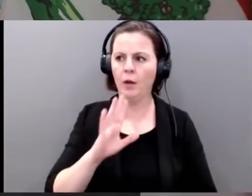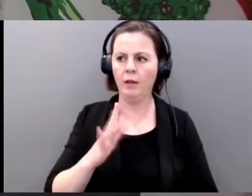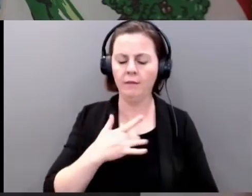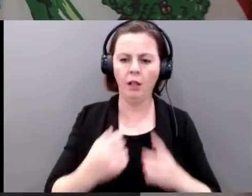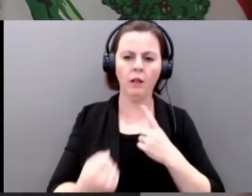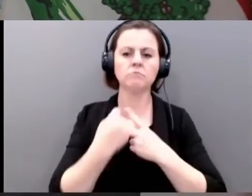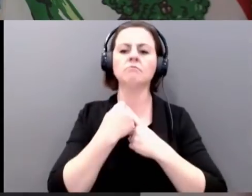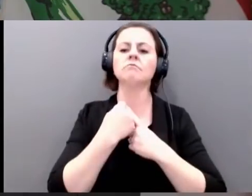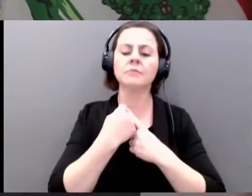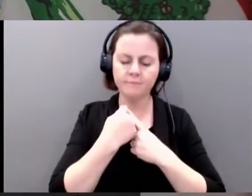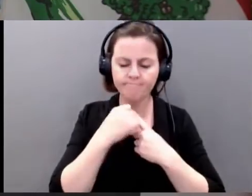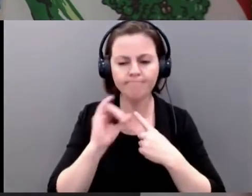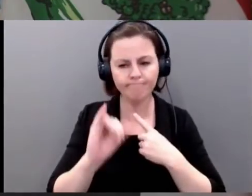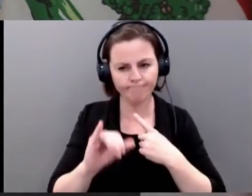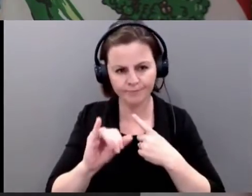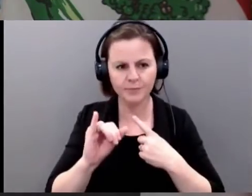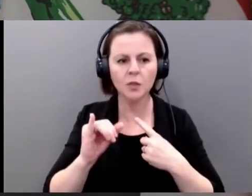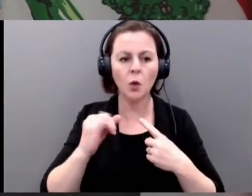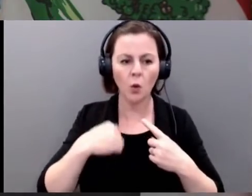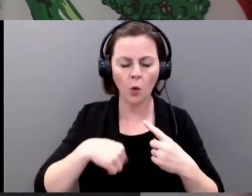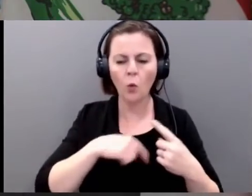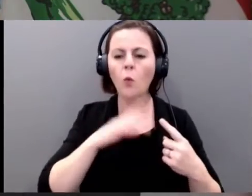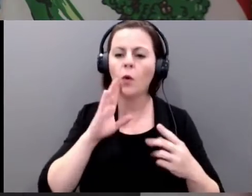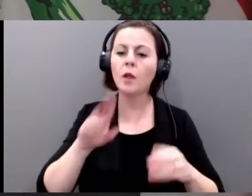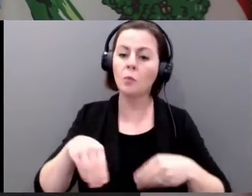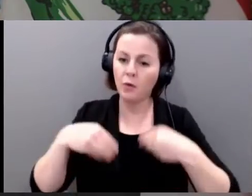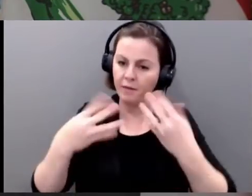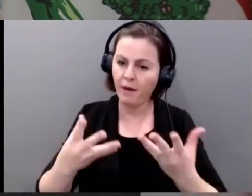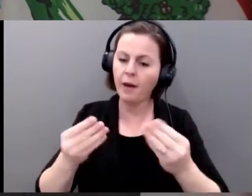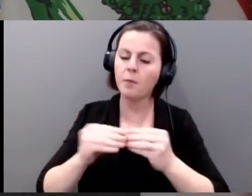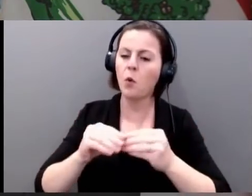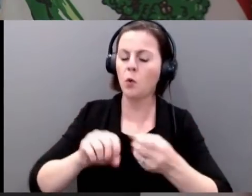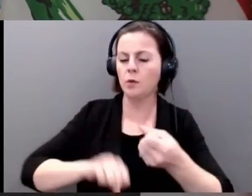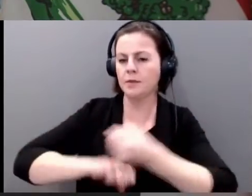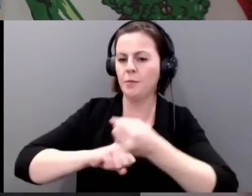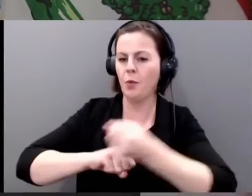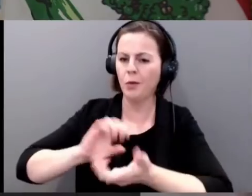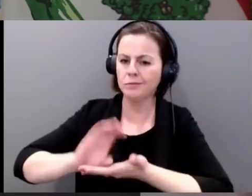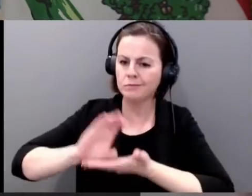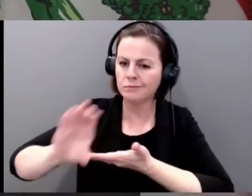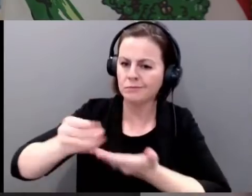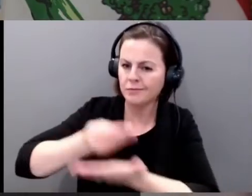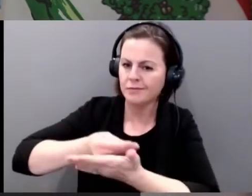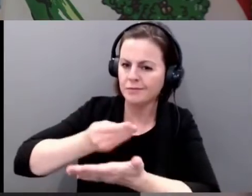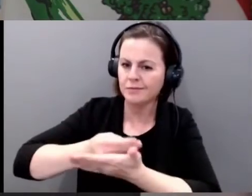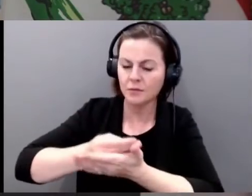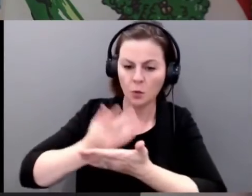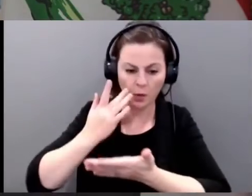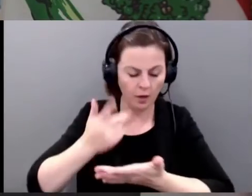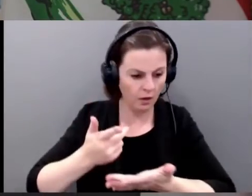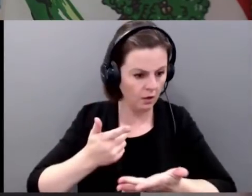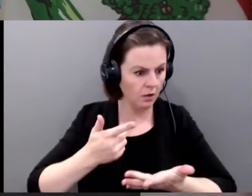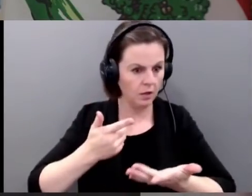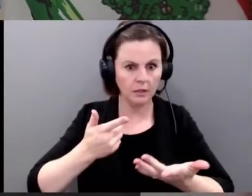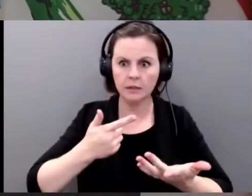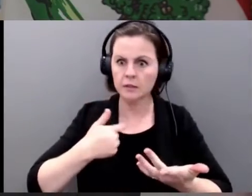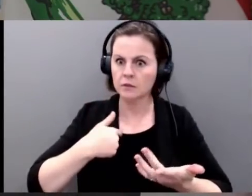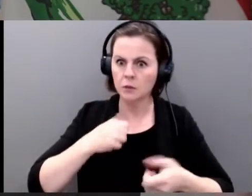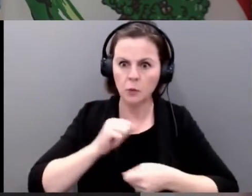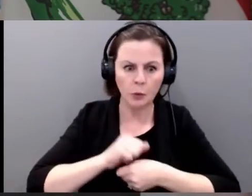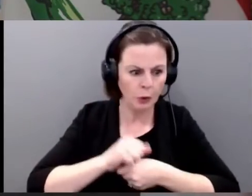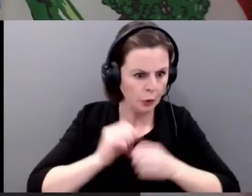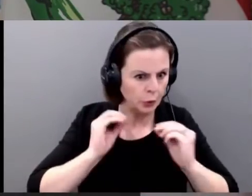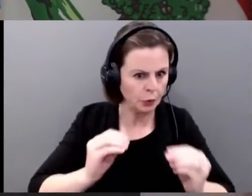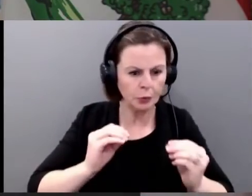as a government to announce additional supports for those people who may be displaced for a short time